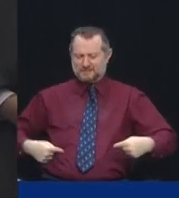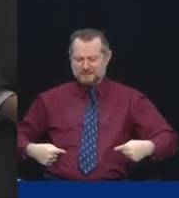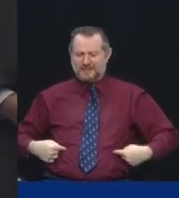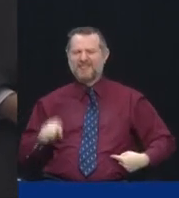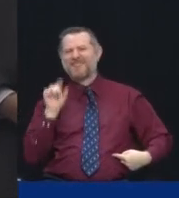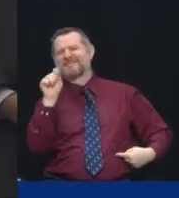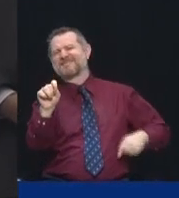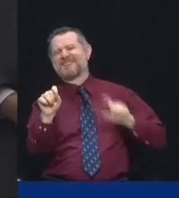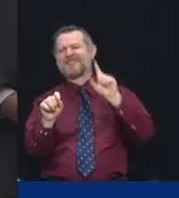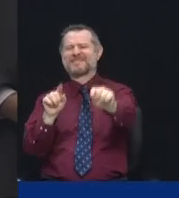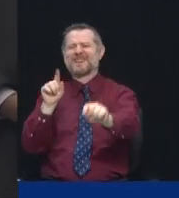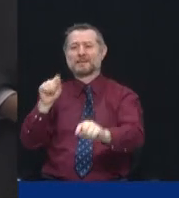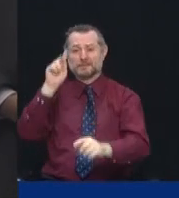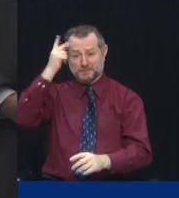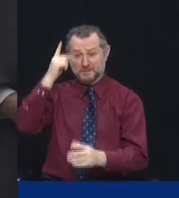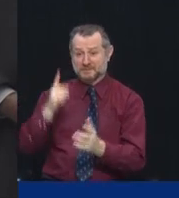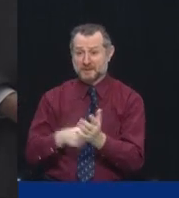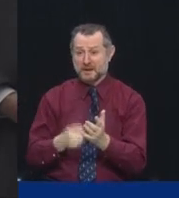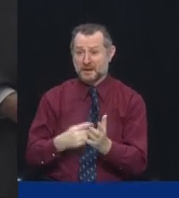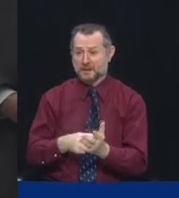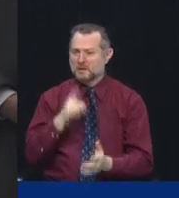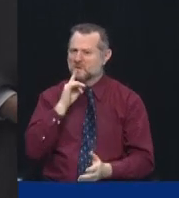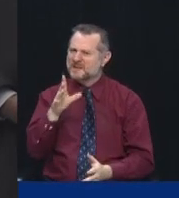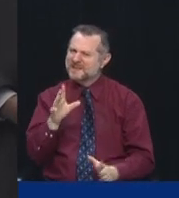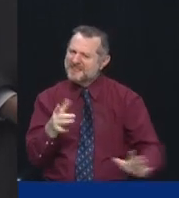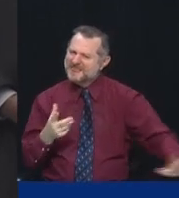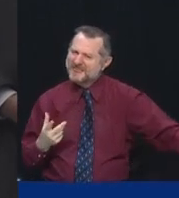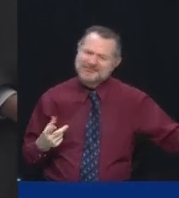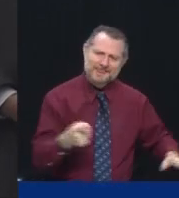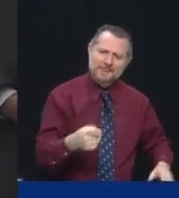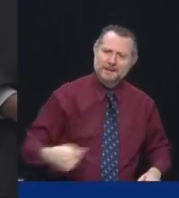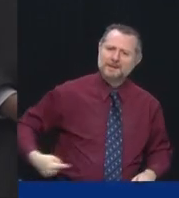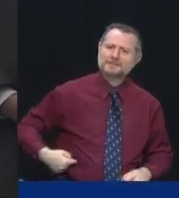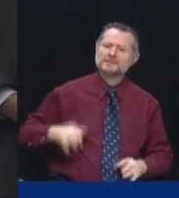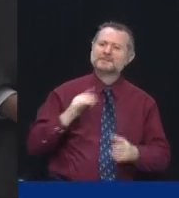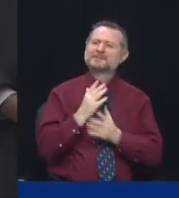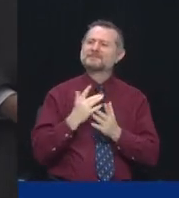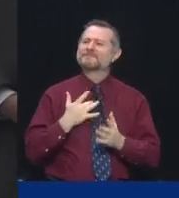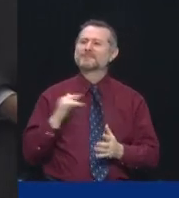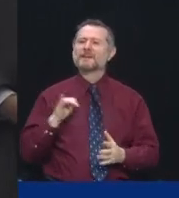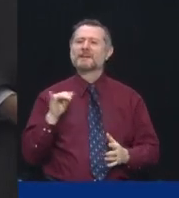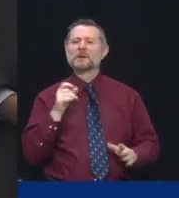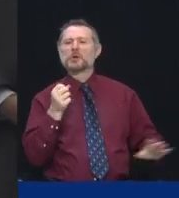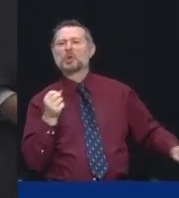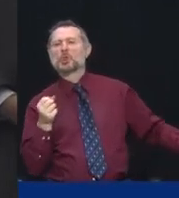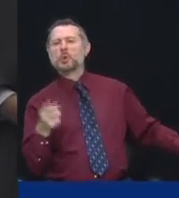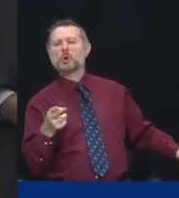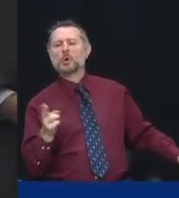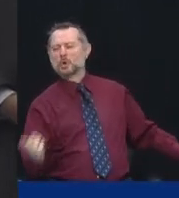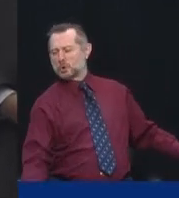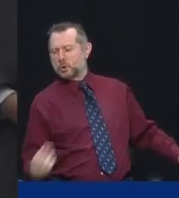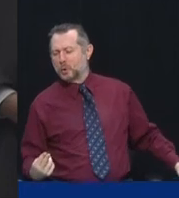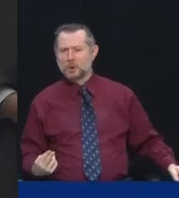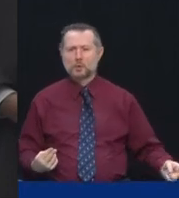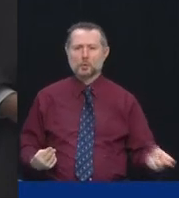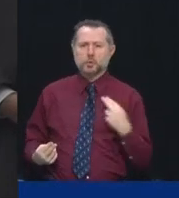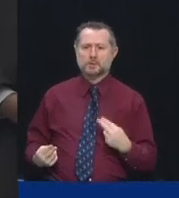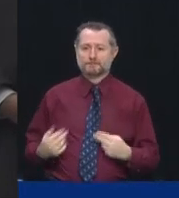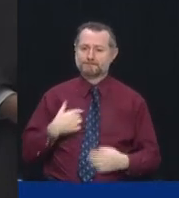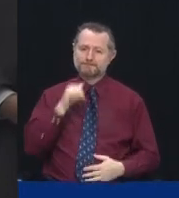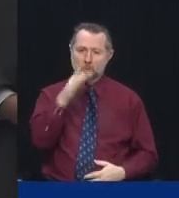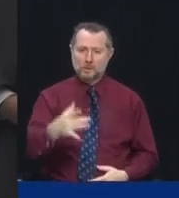sometimes with a needle, sometimes other types of needles. Nobody likes a needle, but